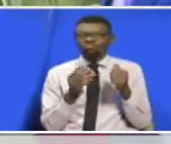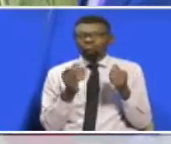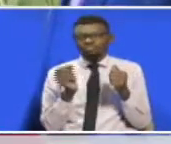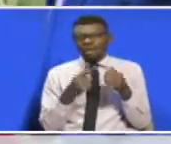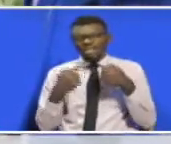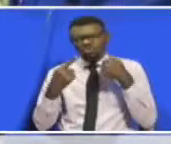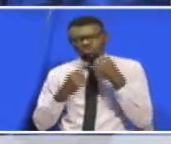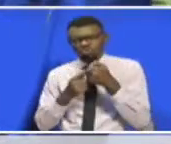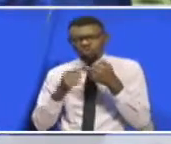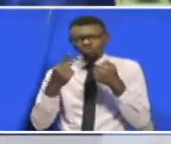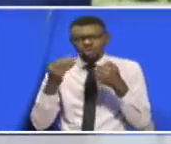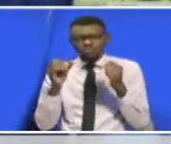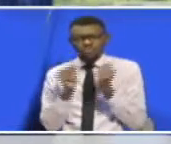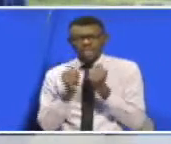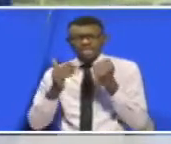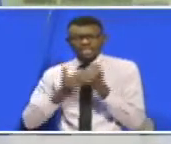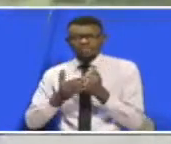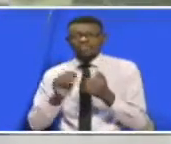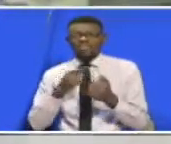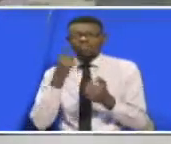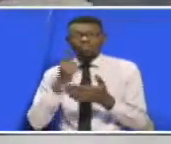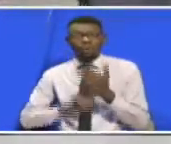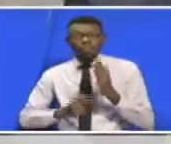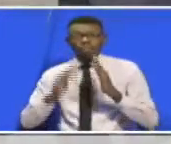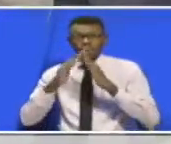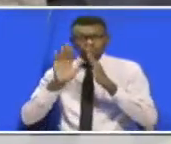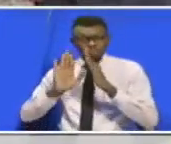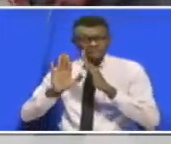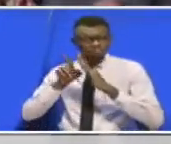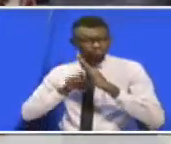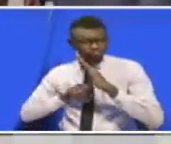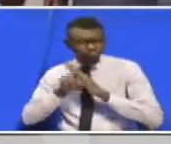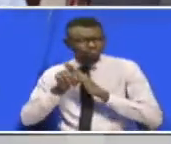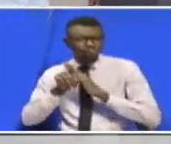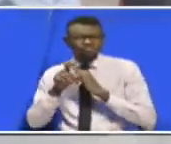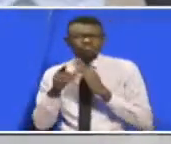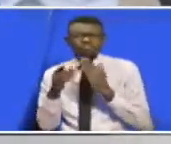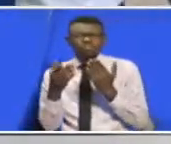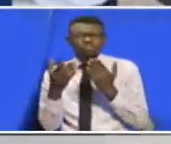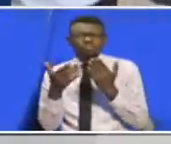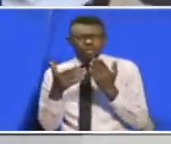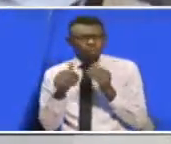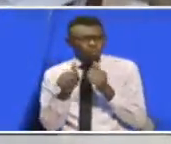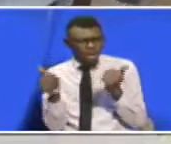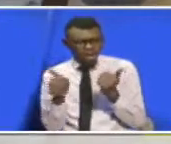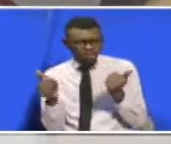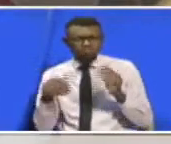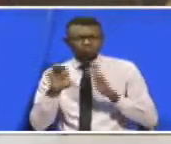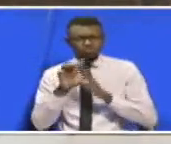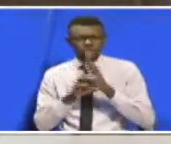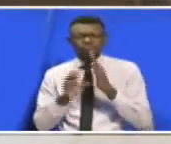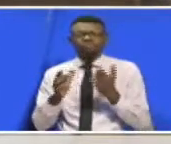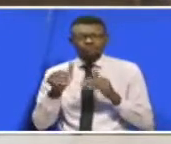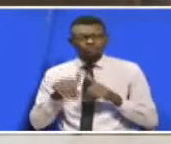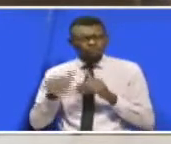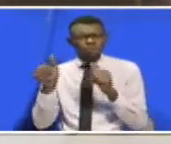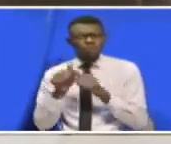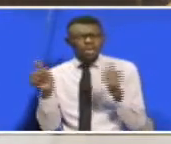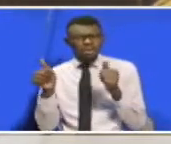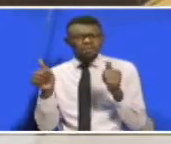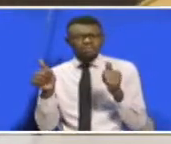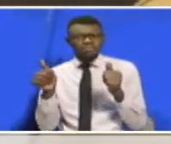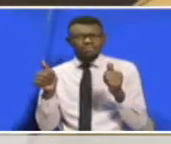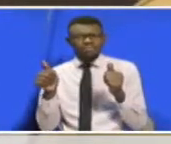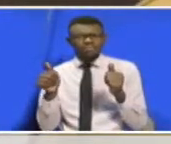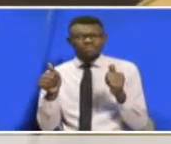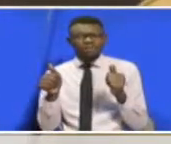19th June 2019, affirmed that the raiding of Mr. Wanjigi's house was irregular, it was illegal and constitutional, and that he ought to be returned to